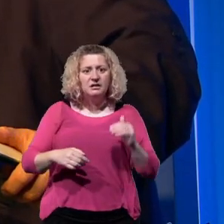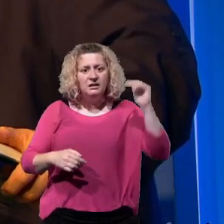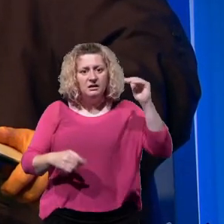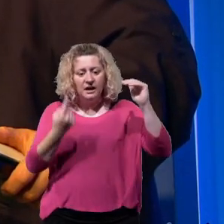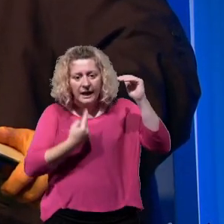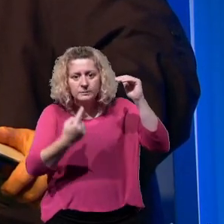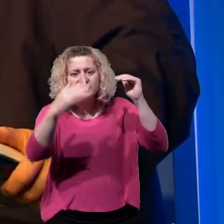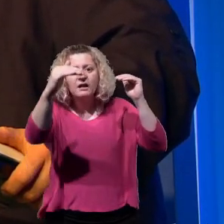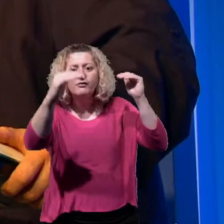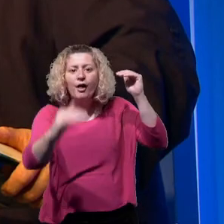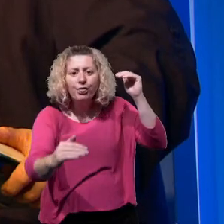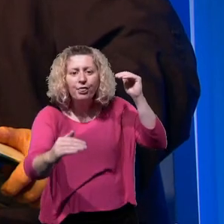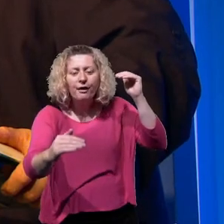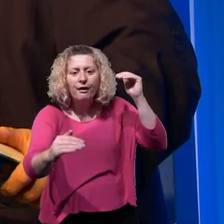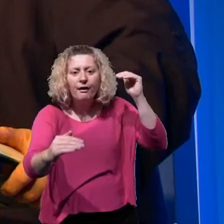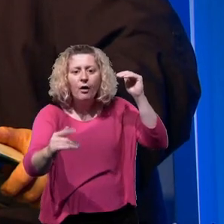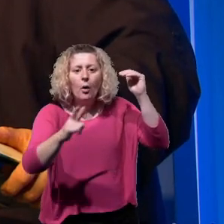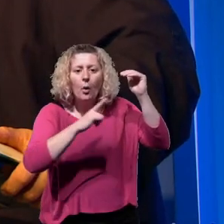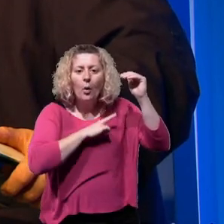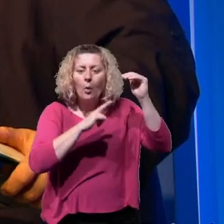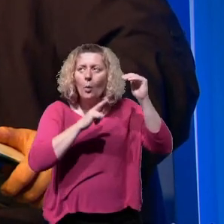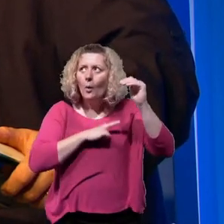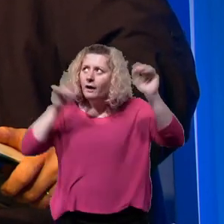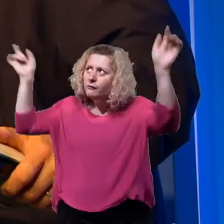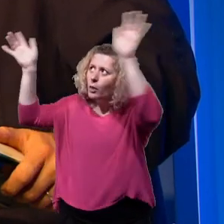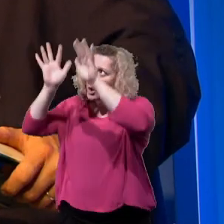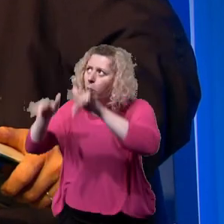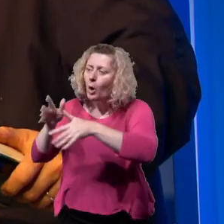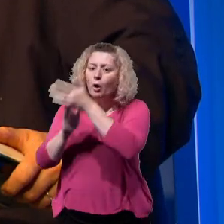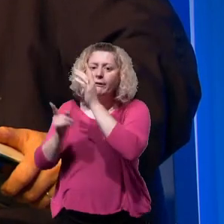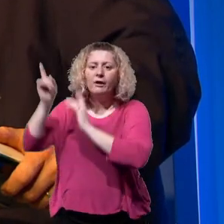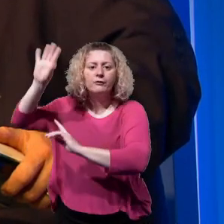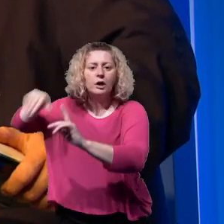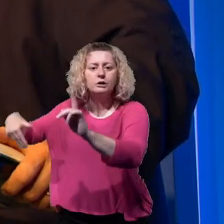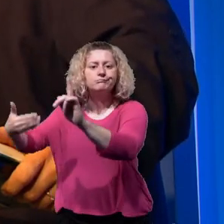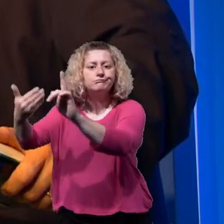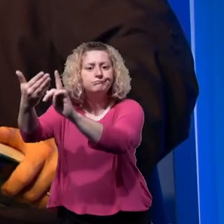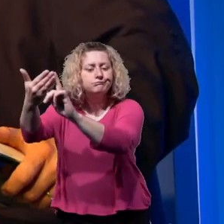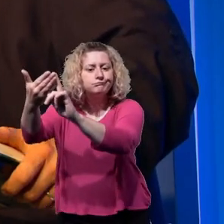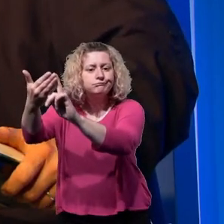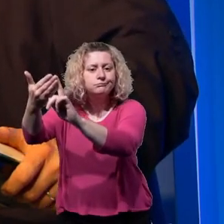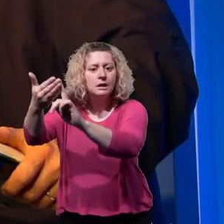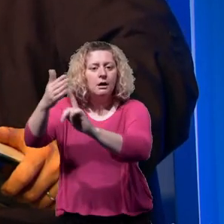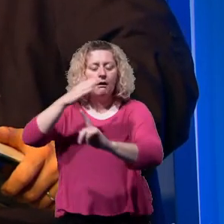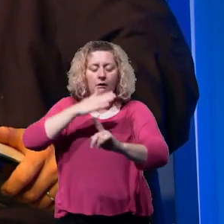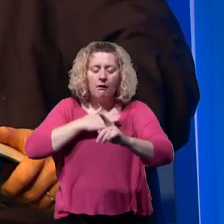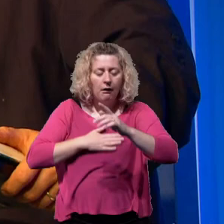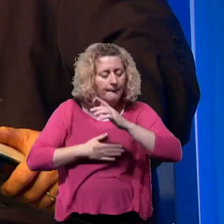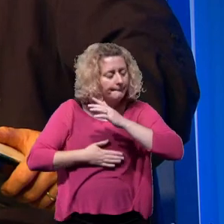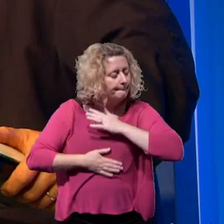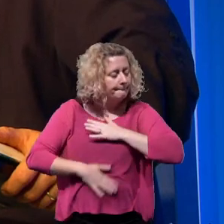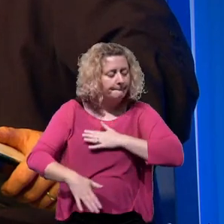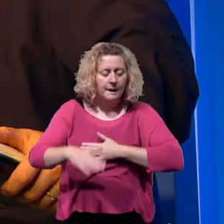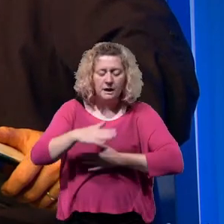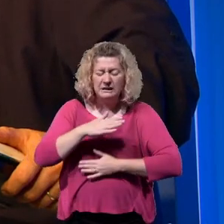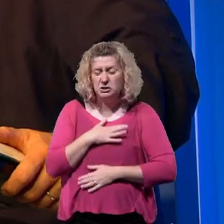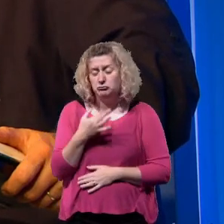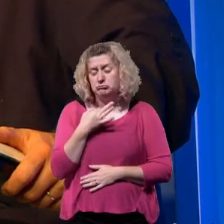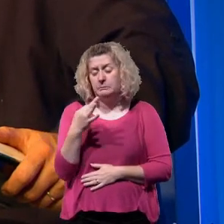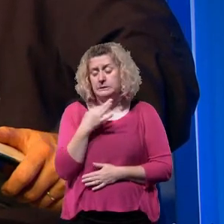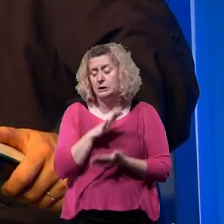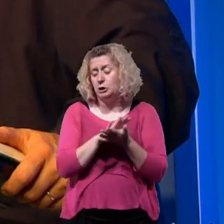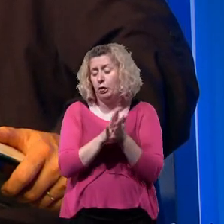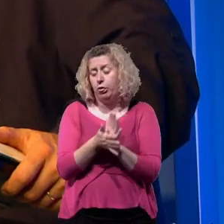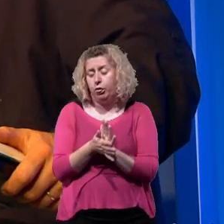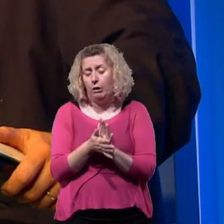others and the glory of God. He never thought about himself. He humbled himself to serve. He risked his reputation. He mixed with